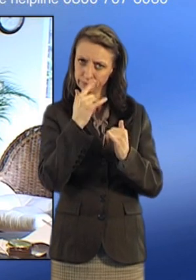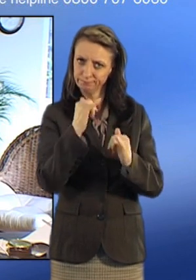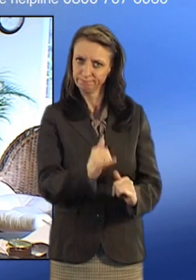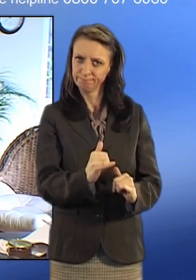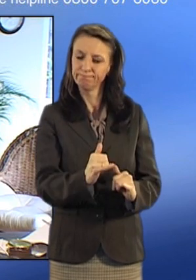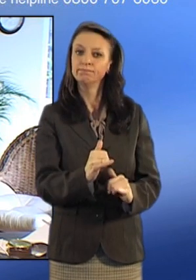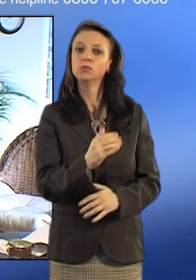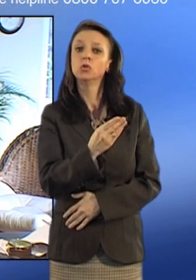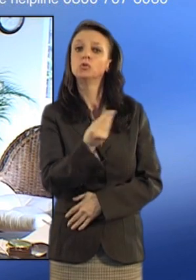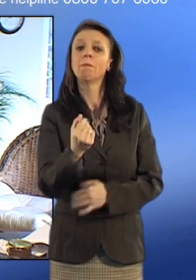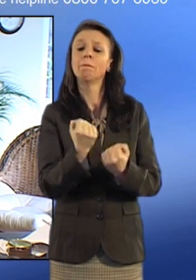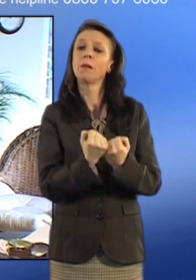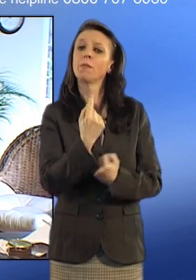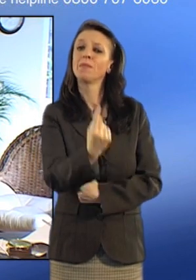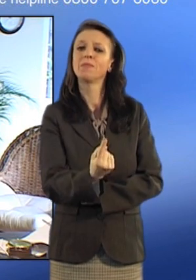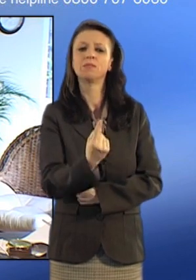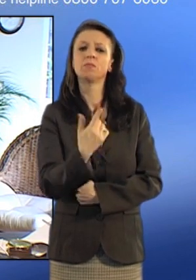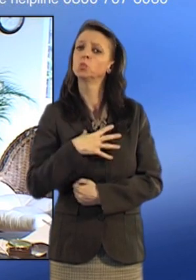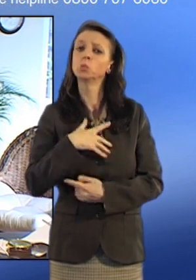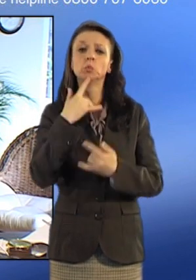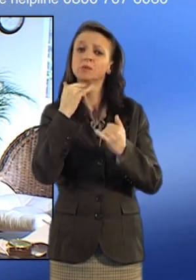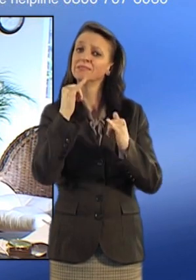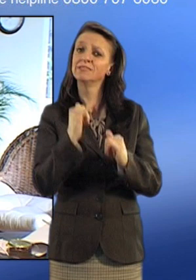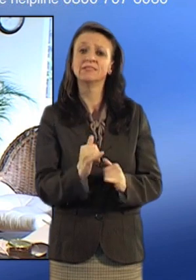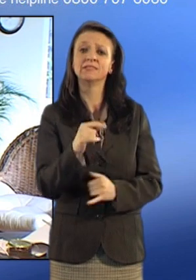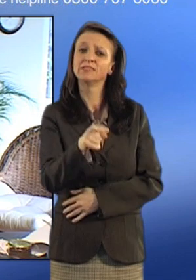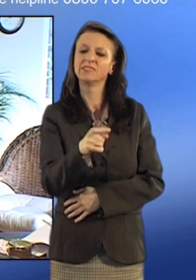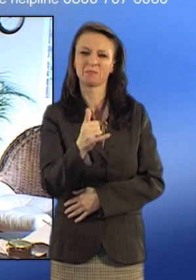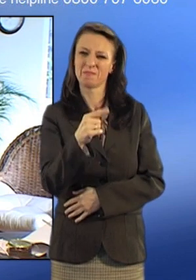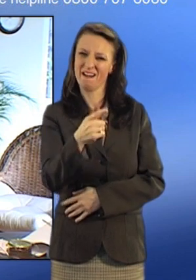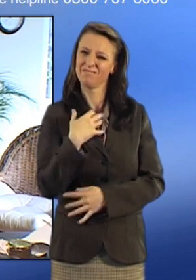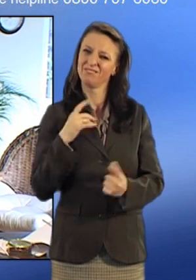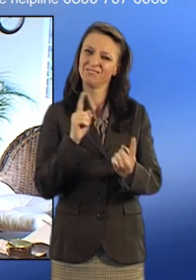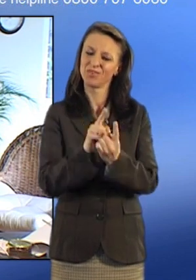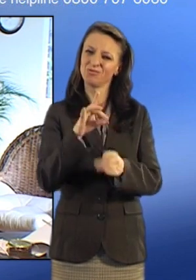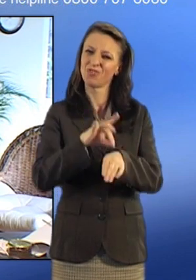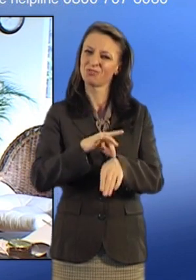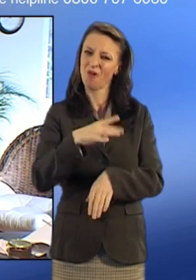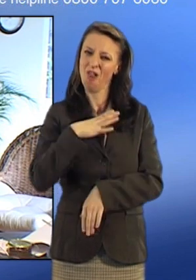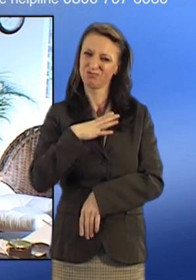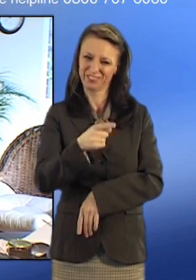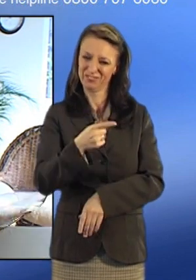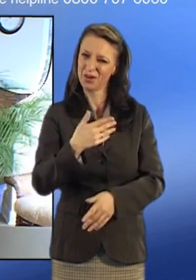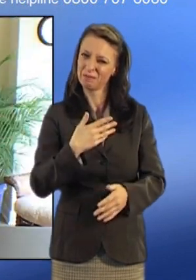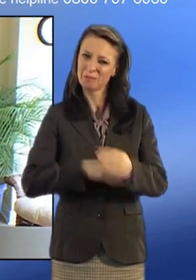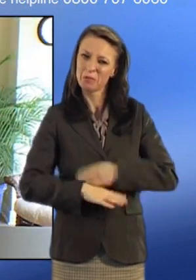screening if, for example, they're already being treated for certain bowel conditions, so please read your letter